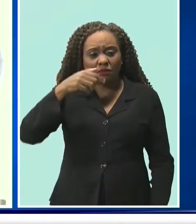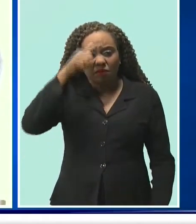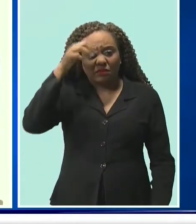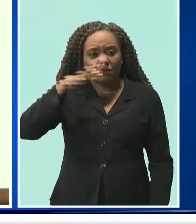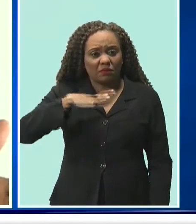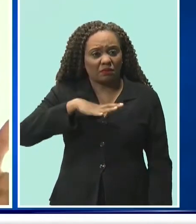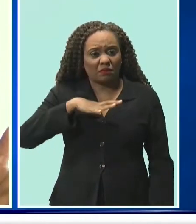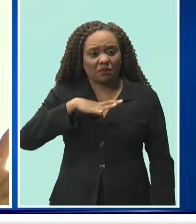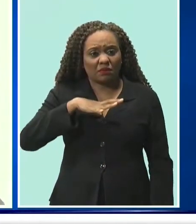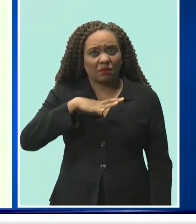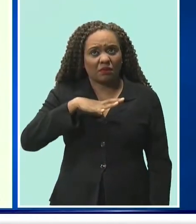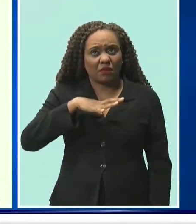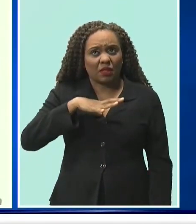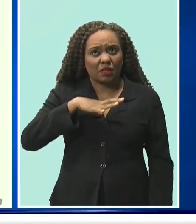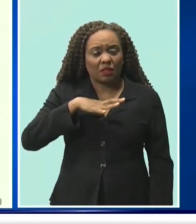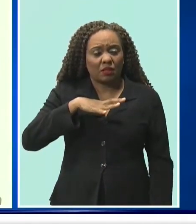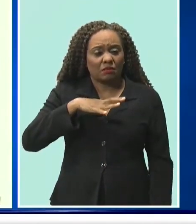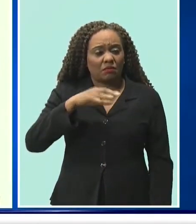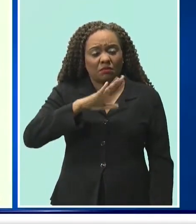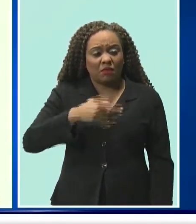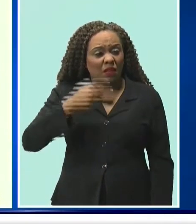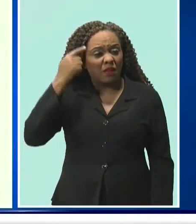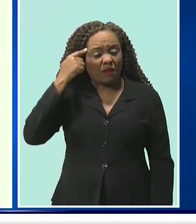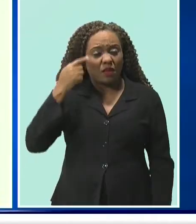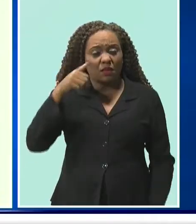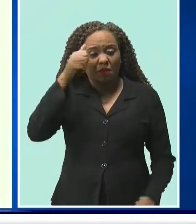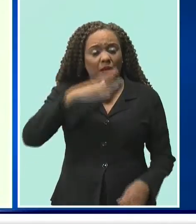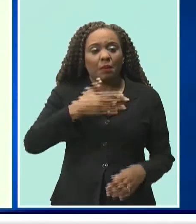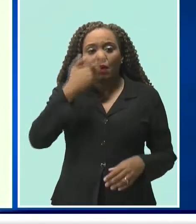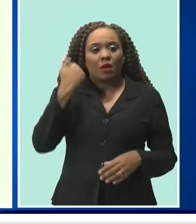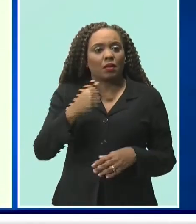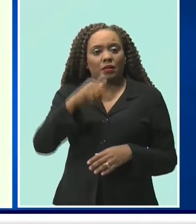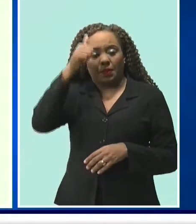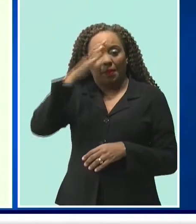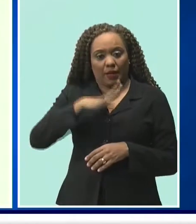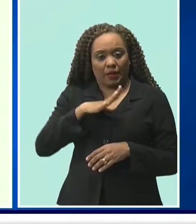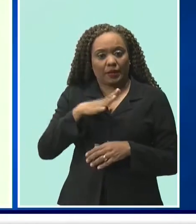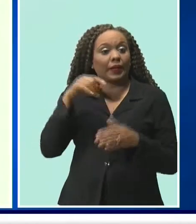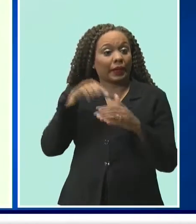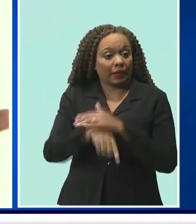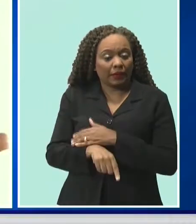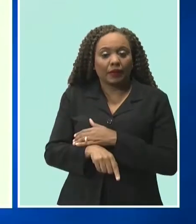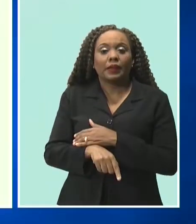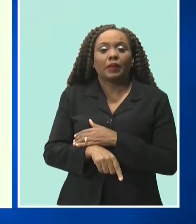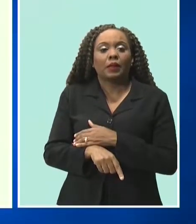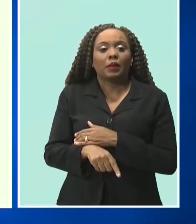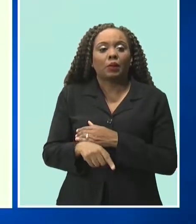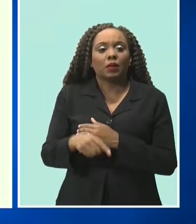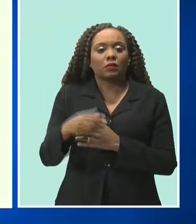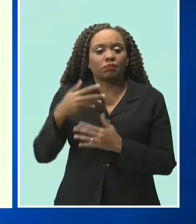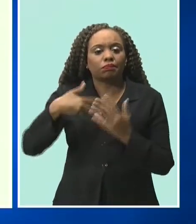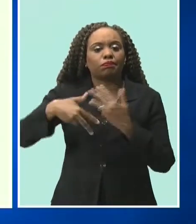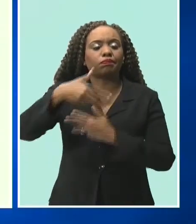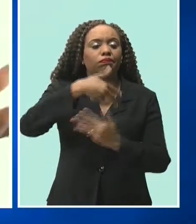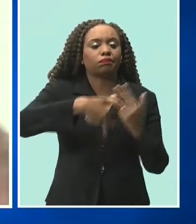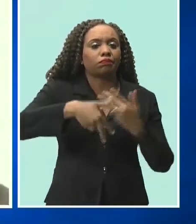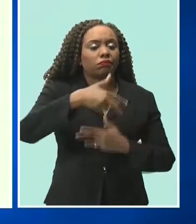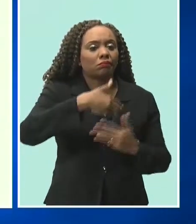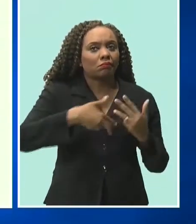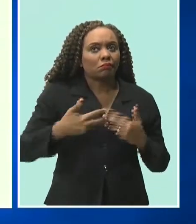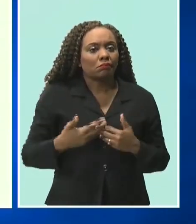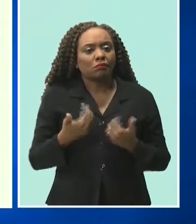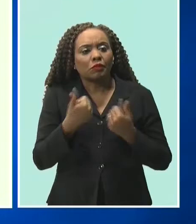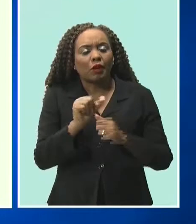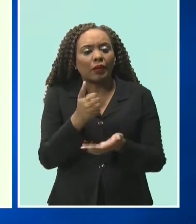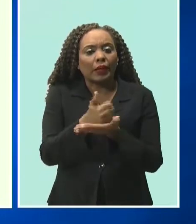working among the men, and they're not working because we never employ him. But you bring a lot of old wood and bring, they say, you find something to do, but, right? And different type